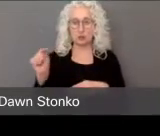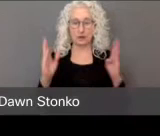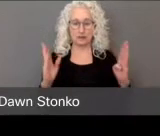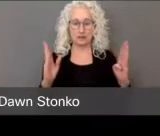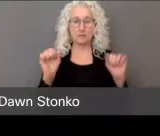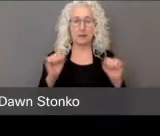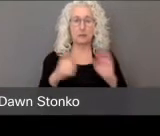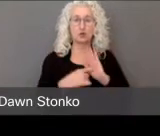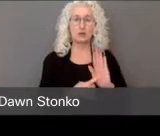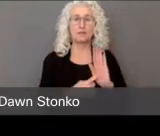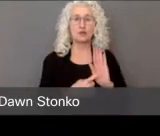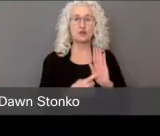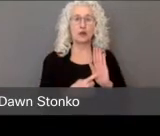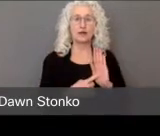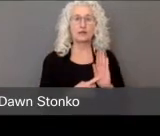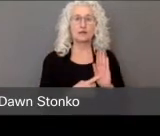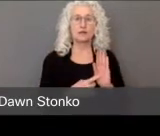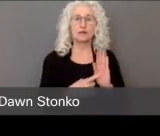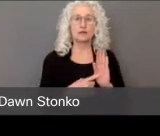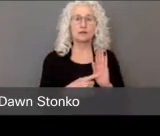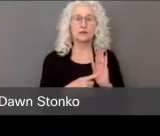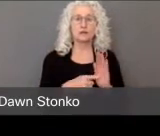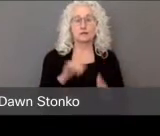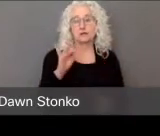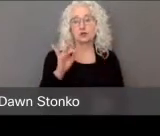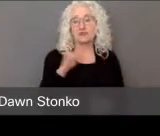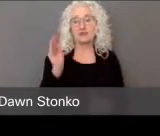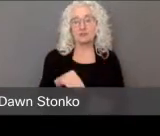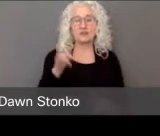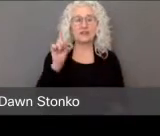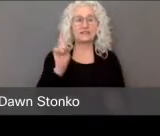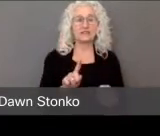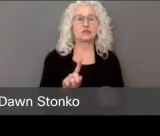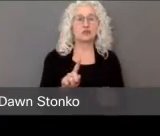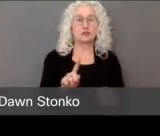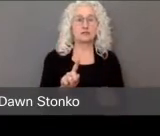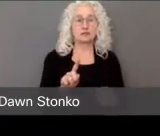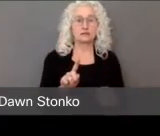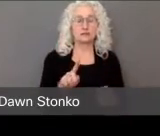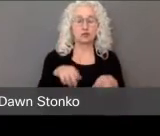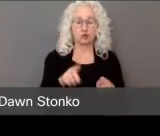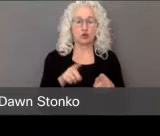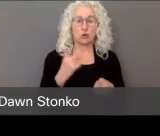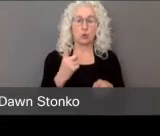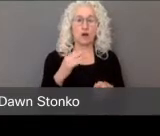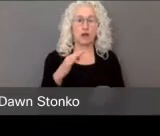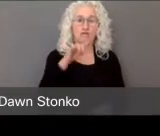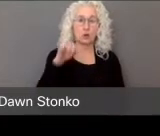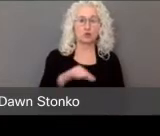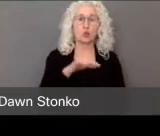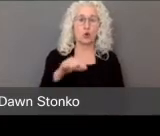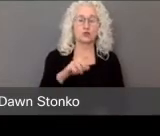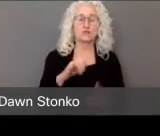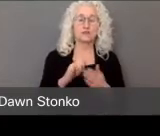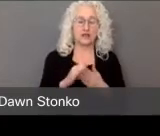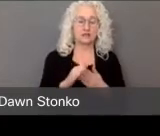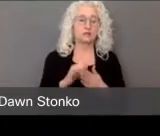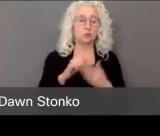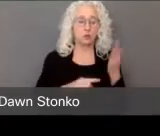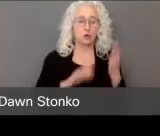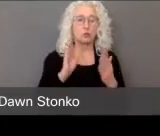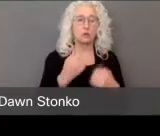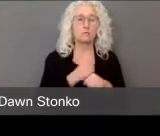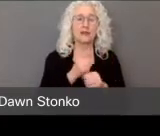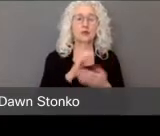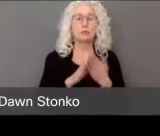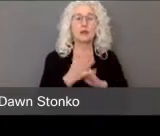to demonstrate a 25% decrease in one of those quarters. Okay, so that's what's going to make you eligible.